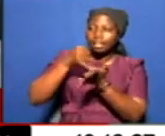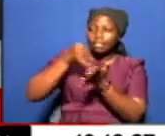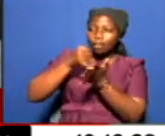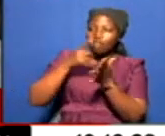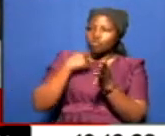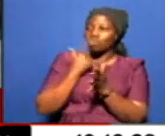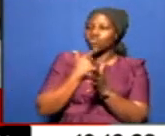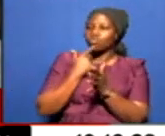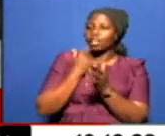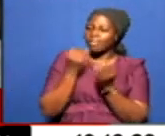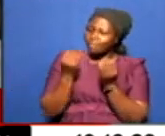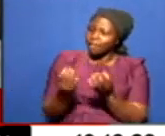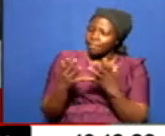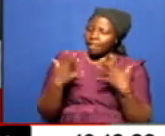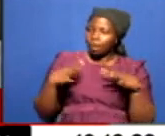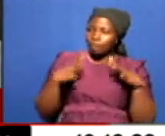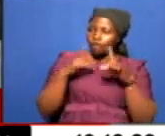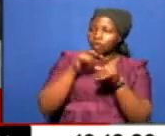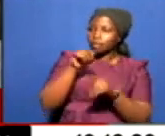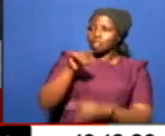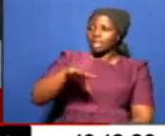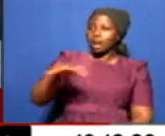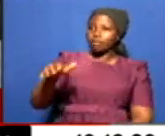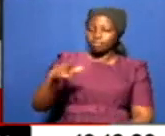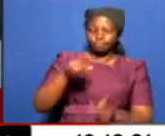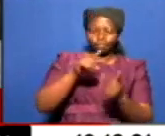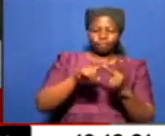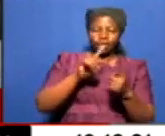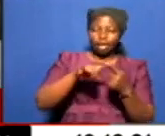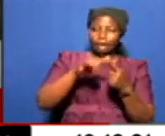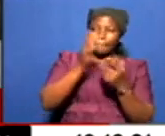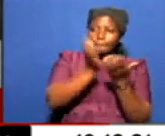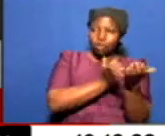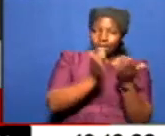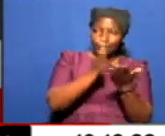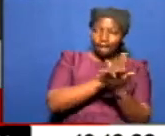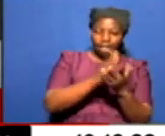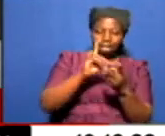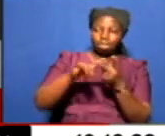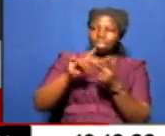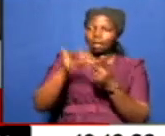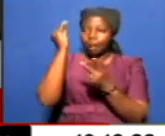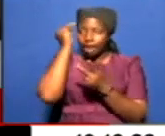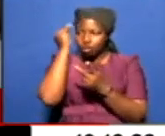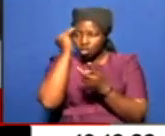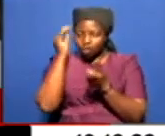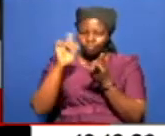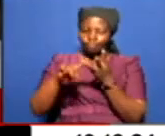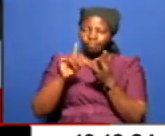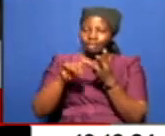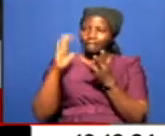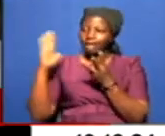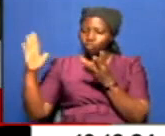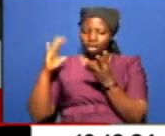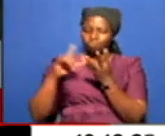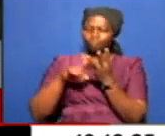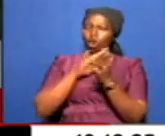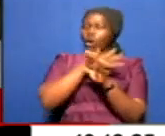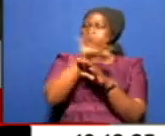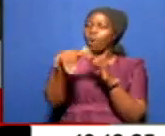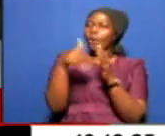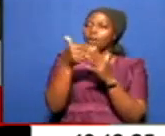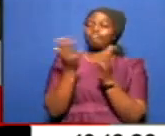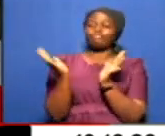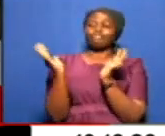from that county, from the business sector, education sector, security sector, who come together to put their brains